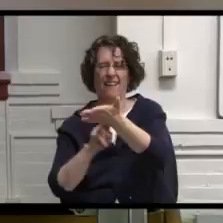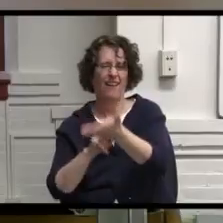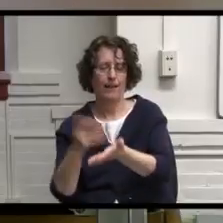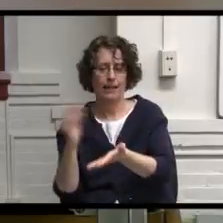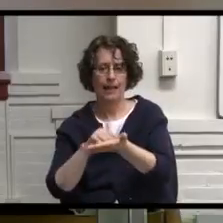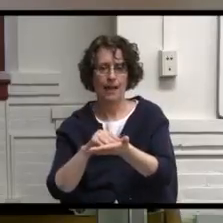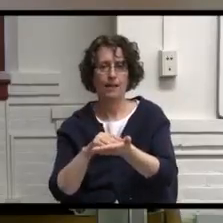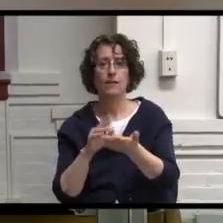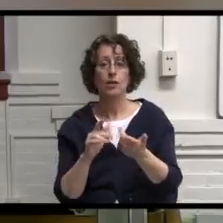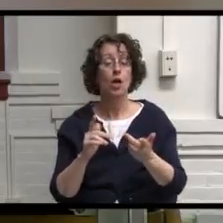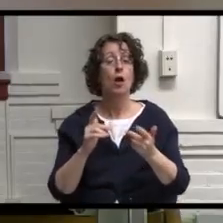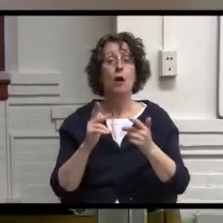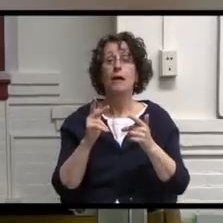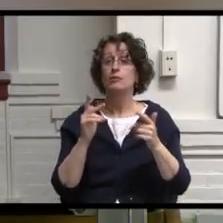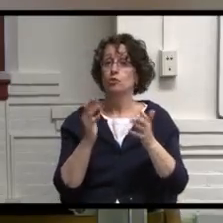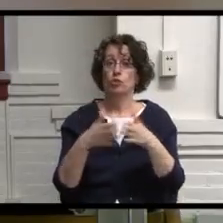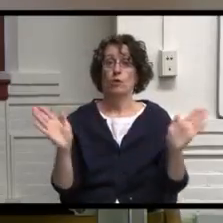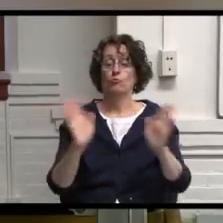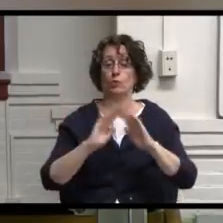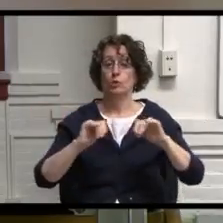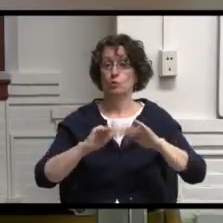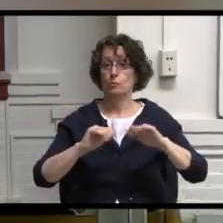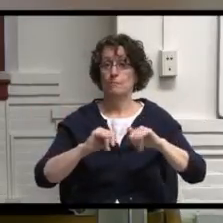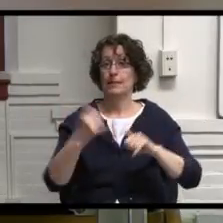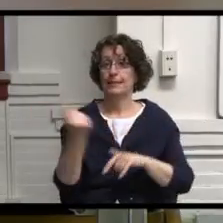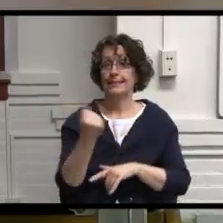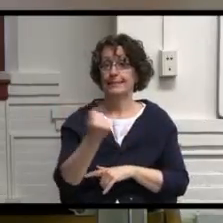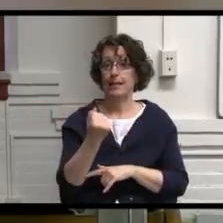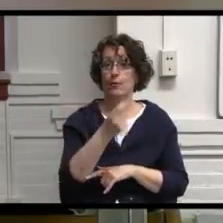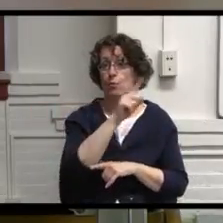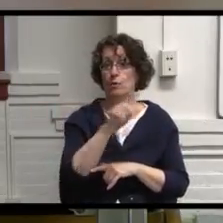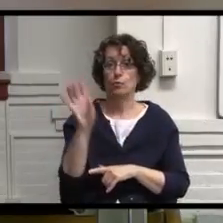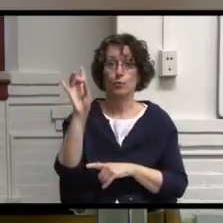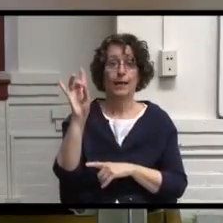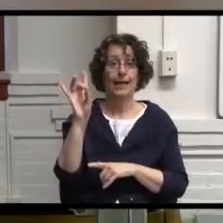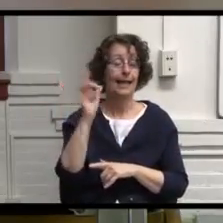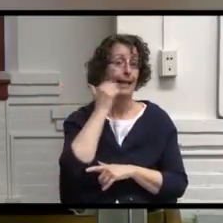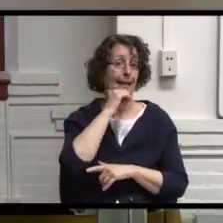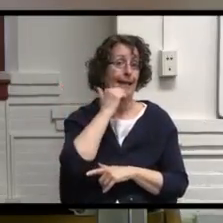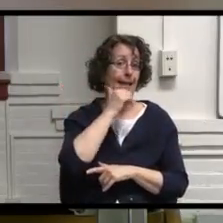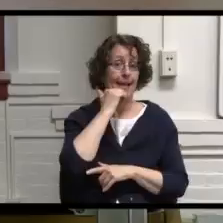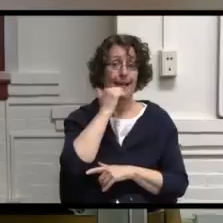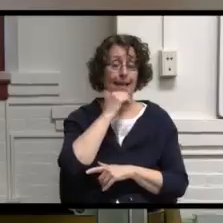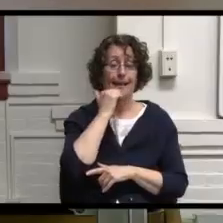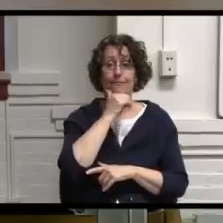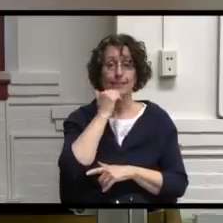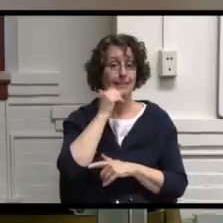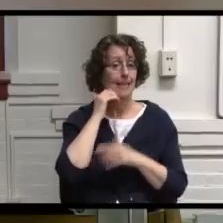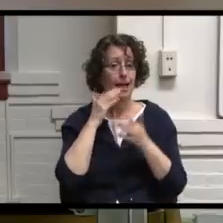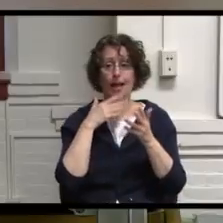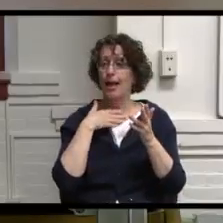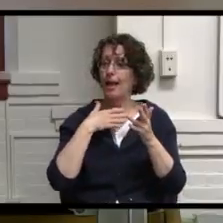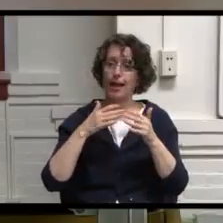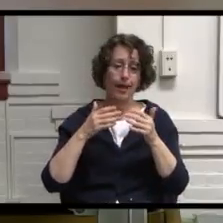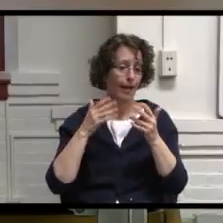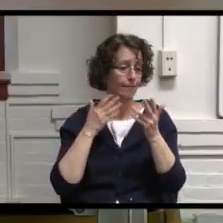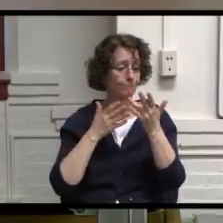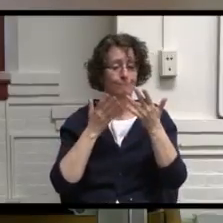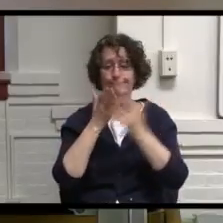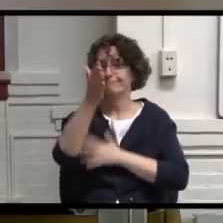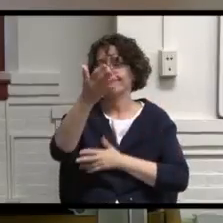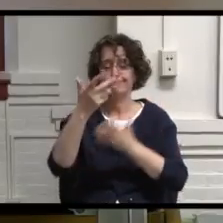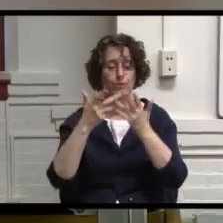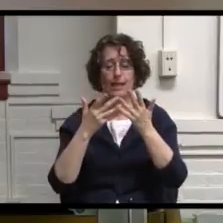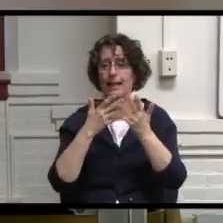public swimming on Saturday from 1 to 8, and every day right straight through throughout the season. Swimming